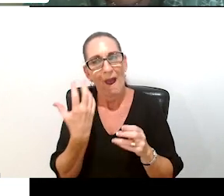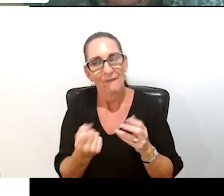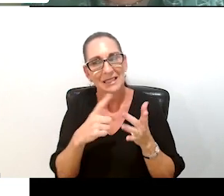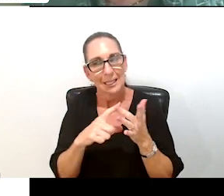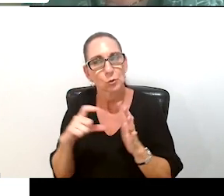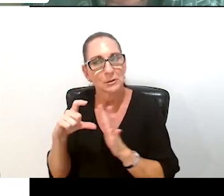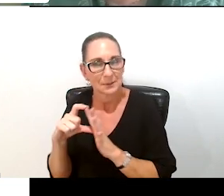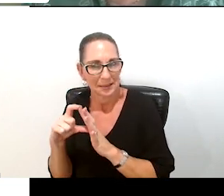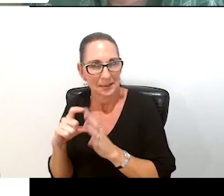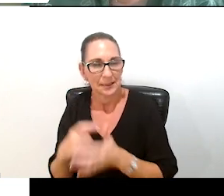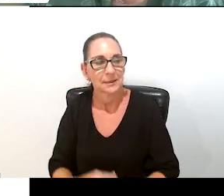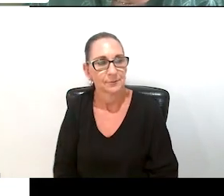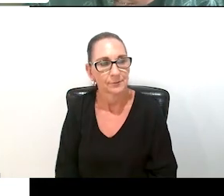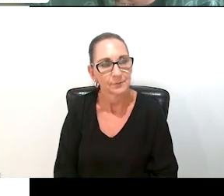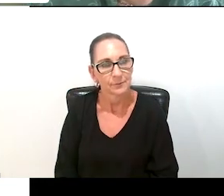disability.